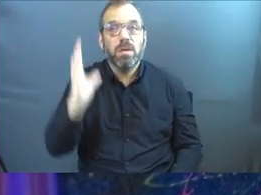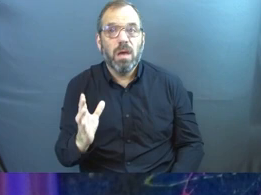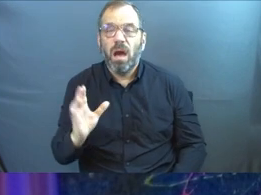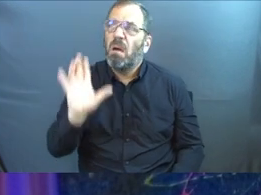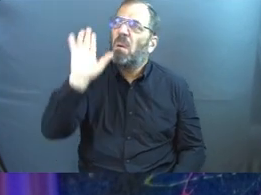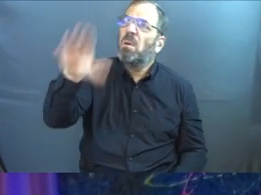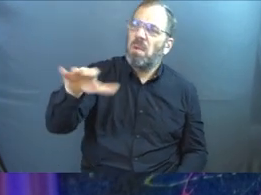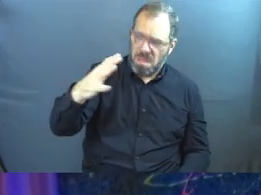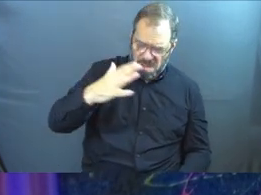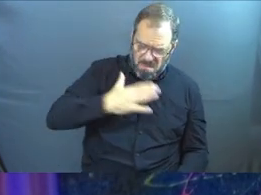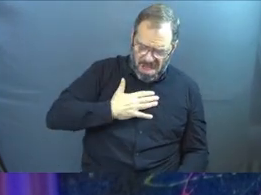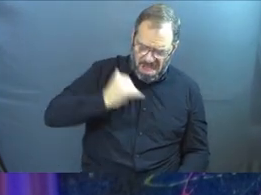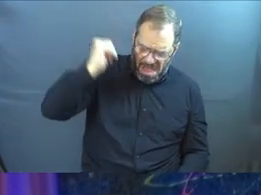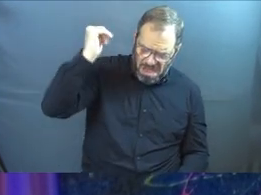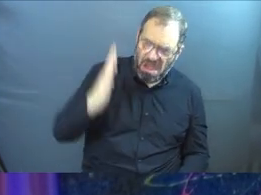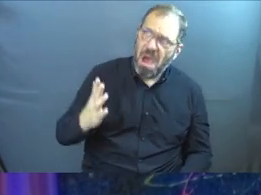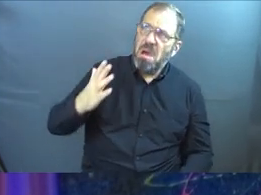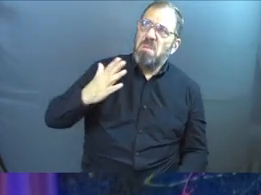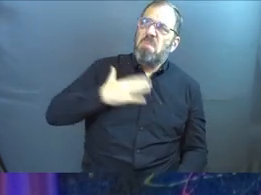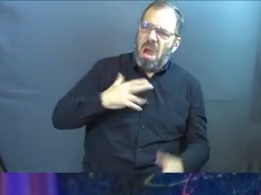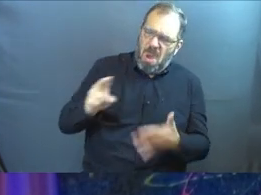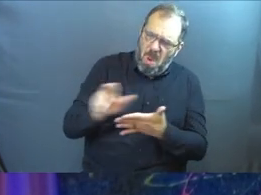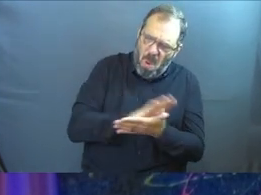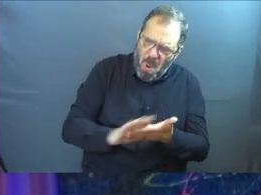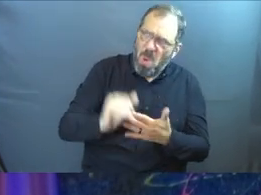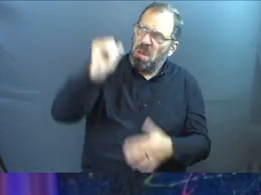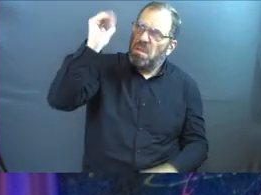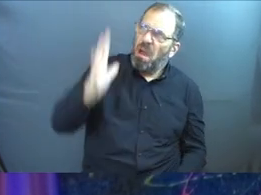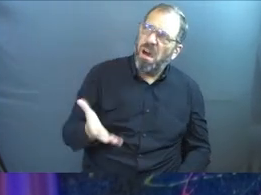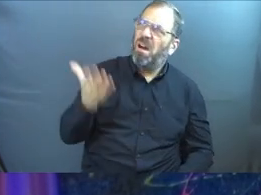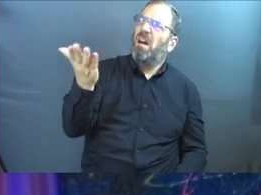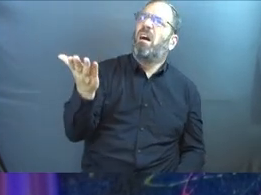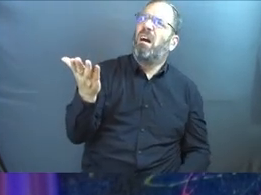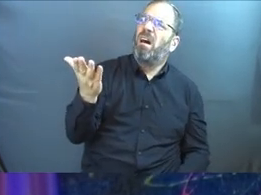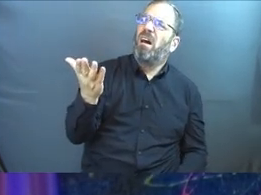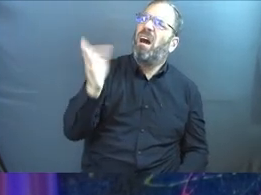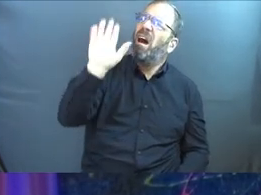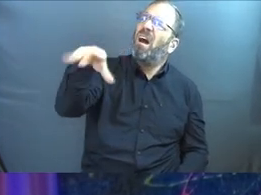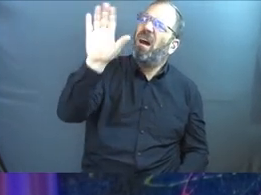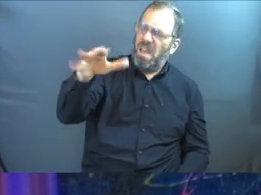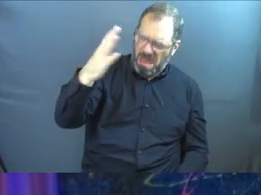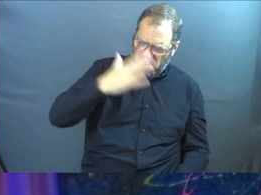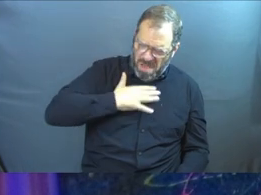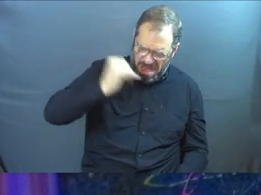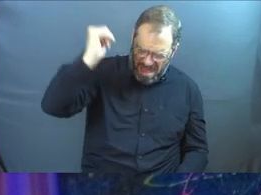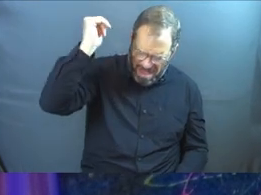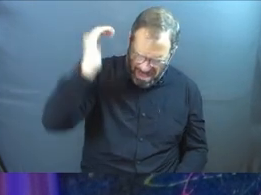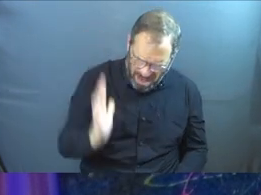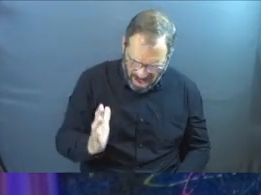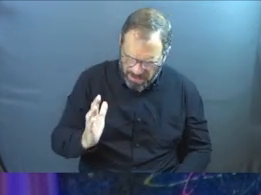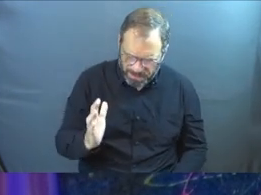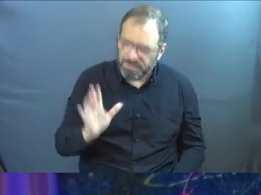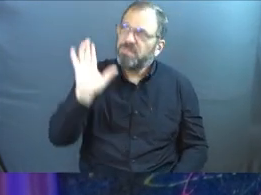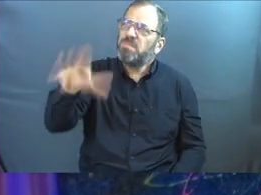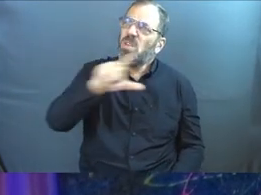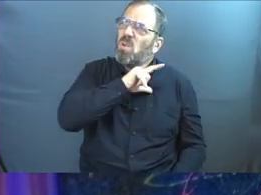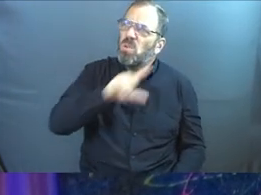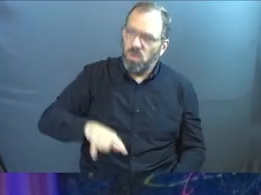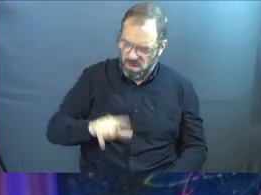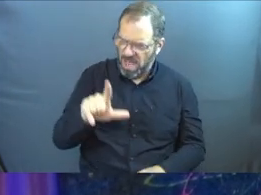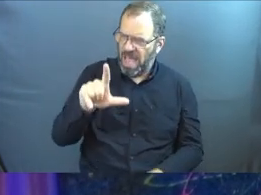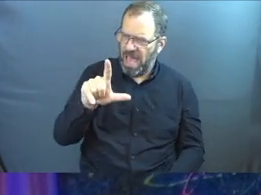Oh, Lord, my God, my Holy One. Oh, Lord, my God. Lord